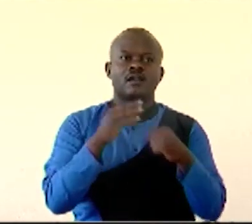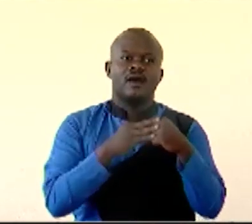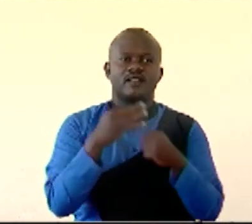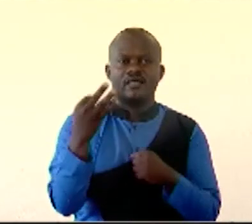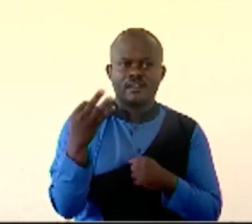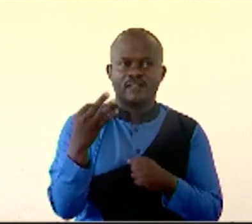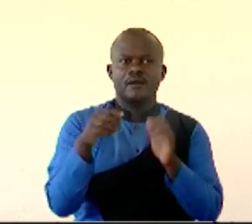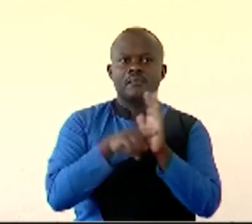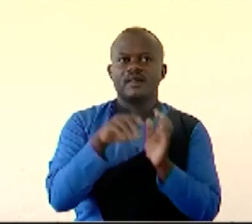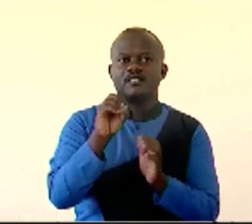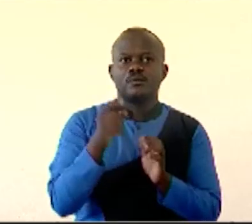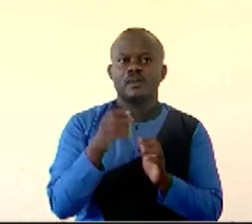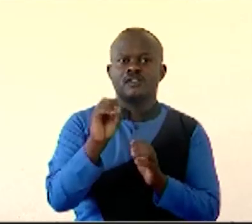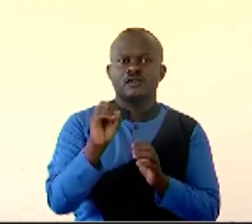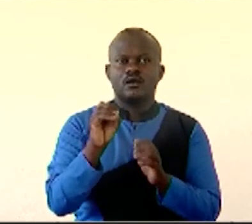0.083 minus